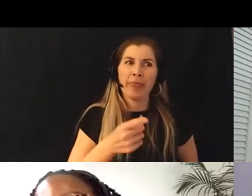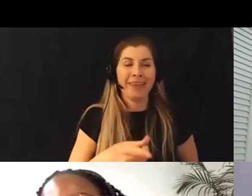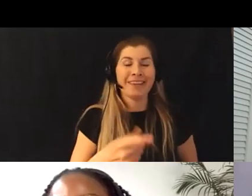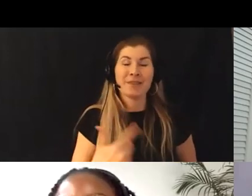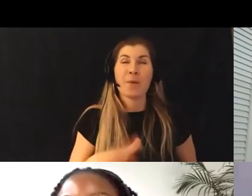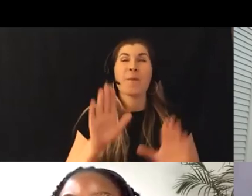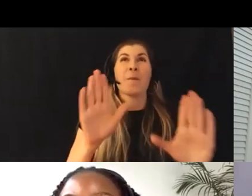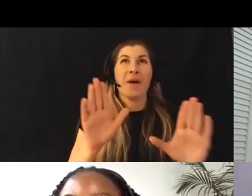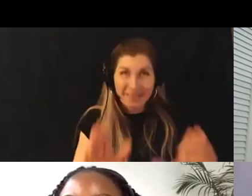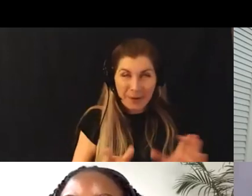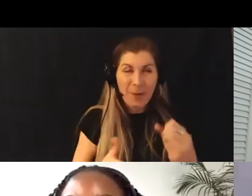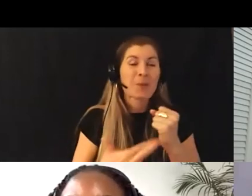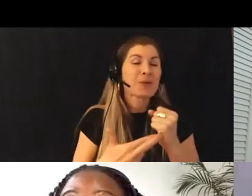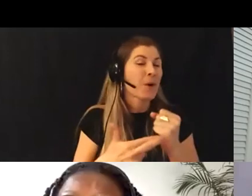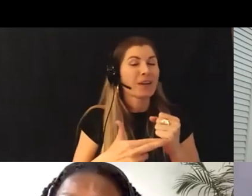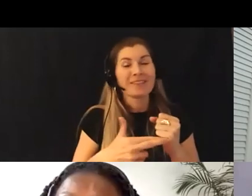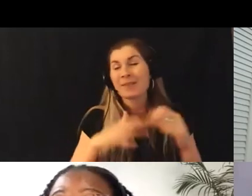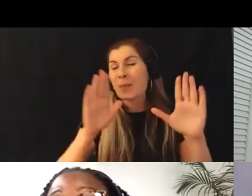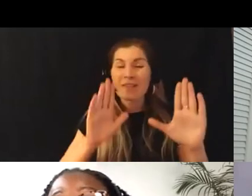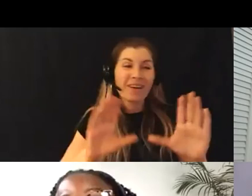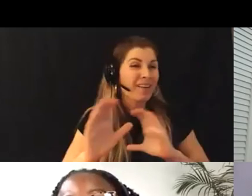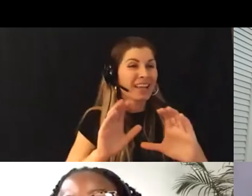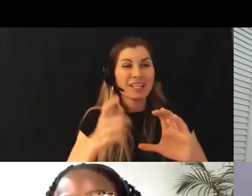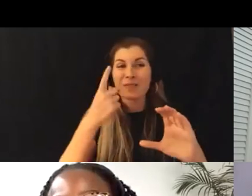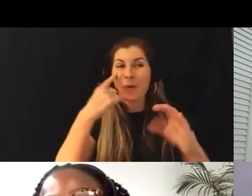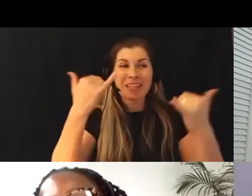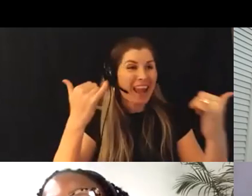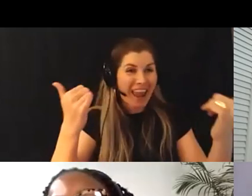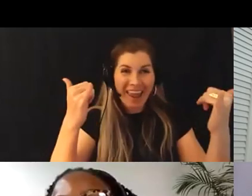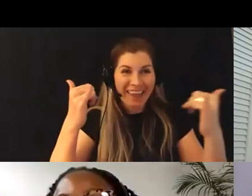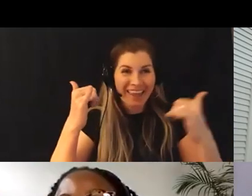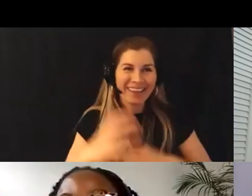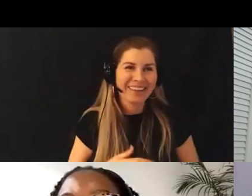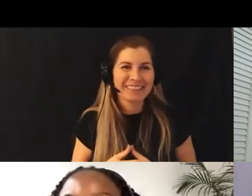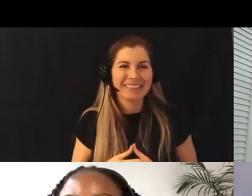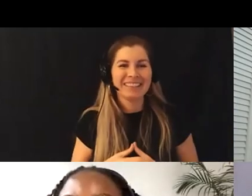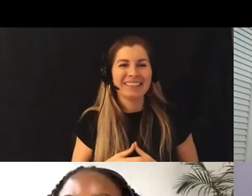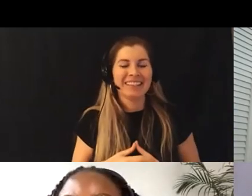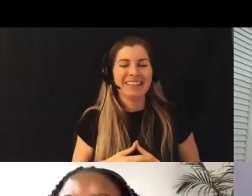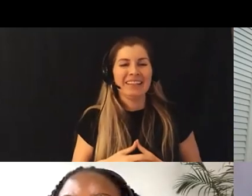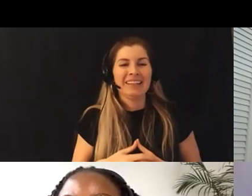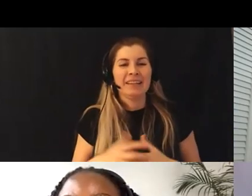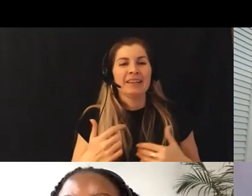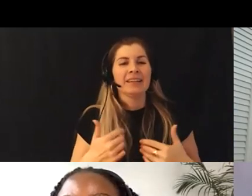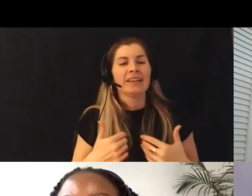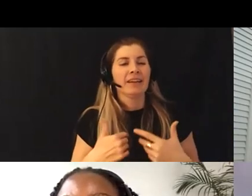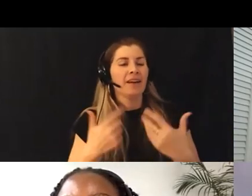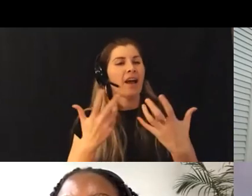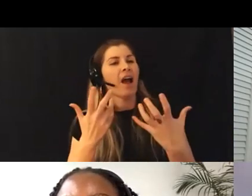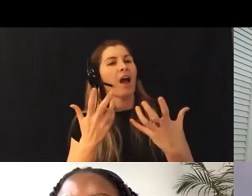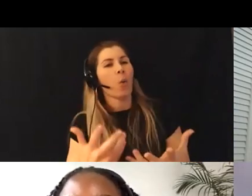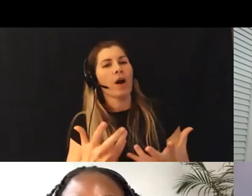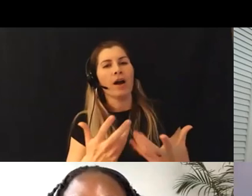resourceful conversation that we've had today, at least. So I want to engage